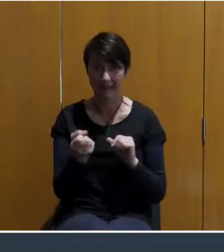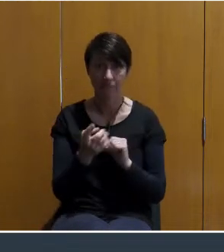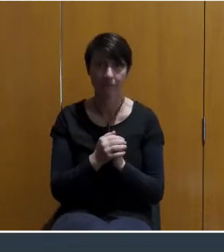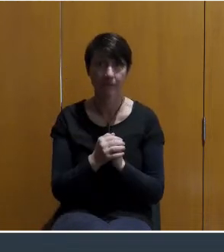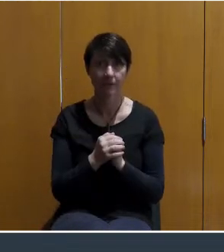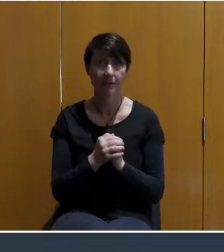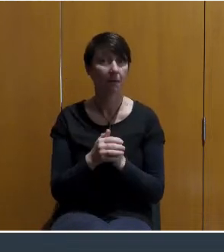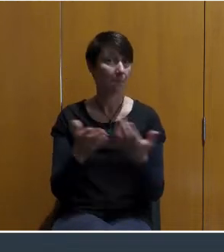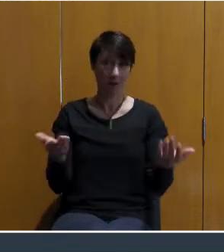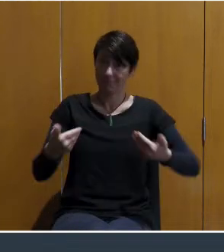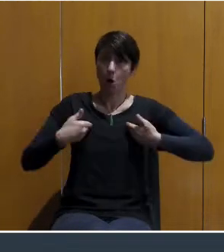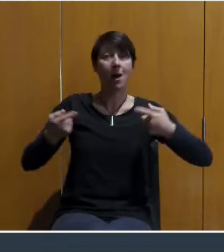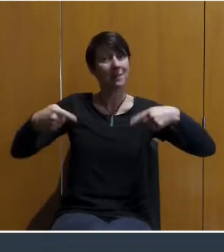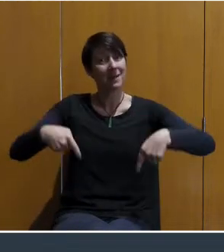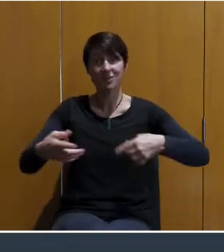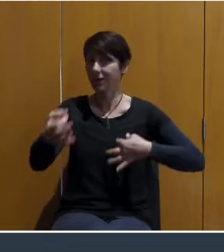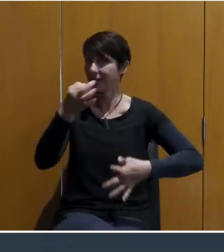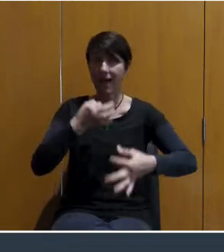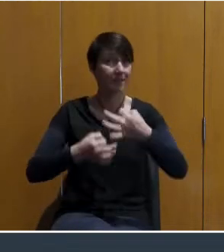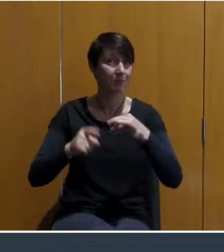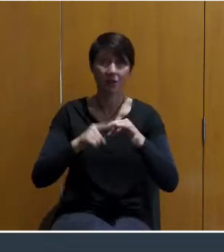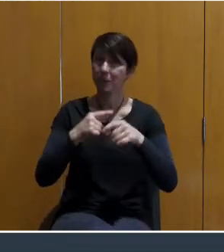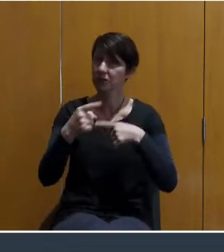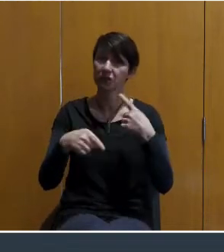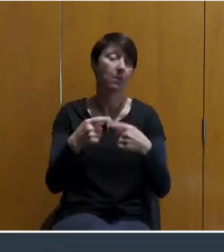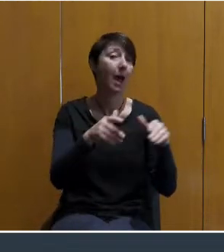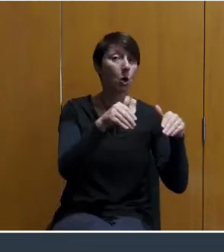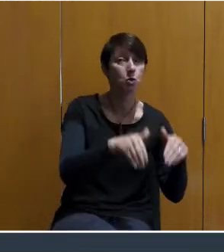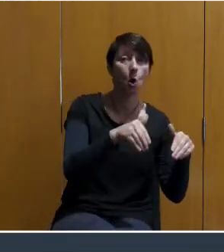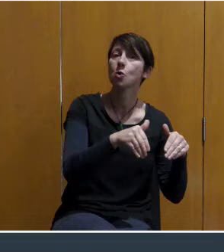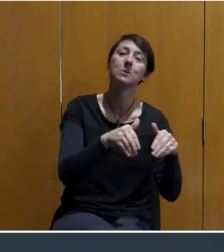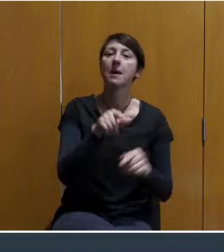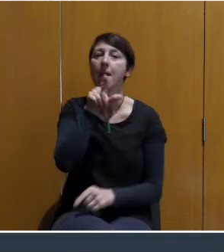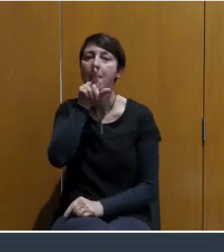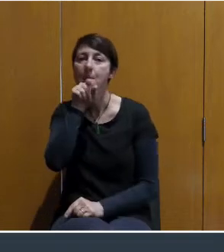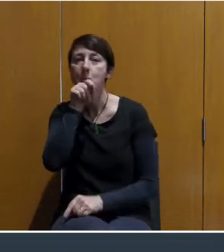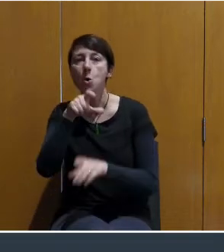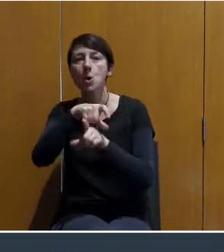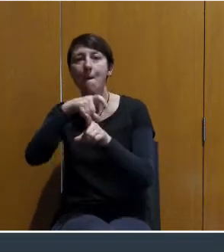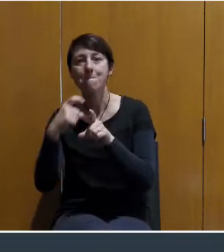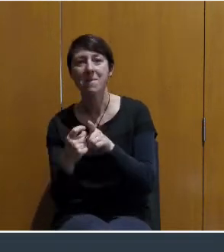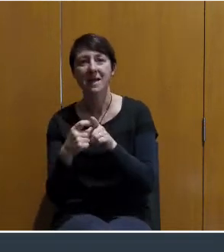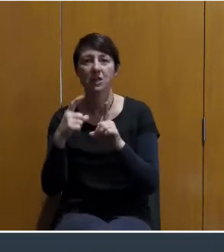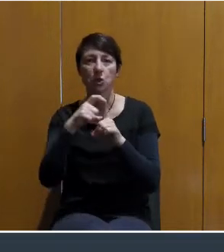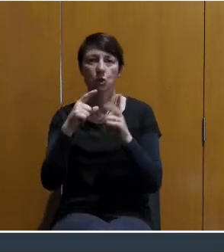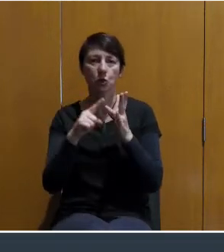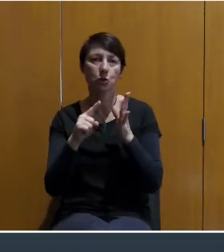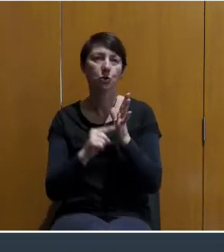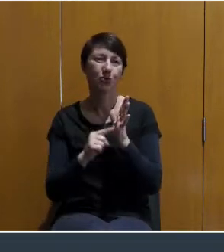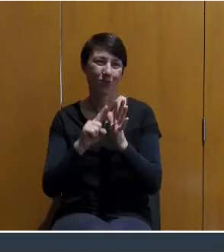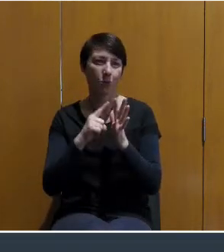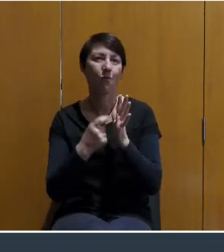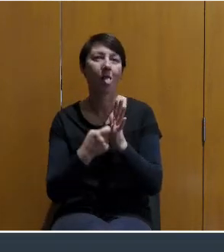about better dotterel and dogs. So I'll just start sharing my screen. Can I just check that